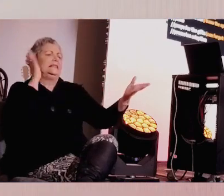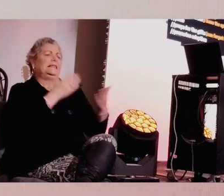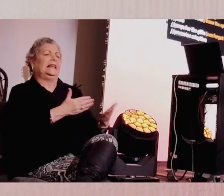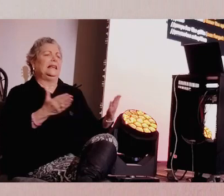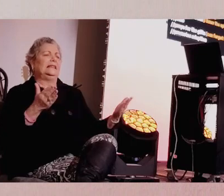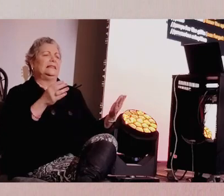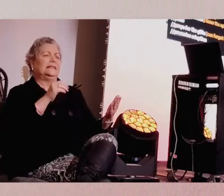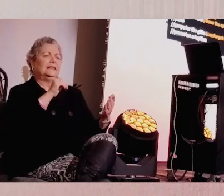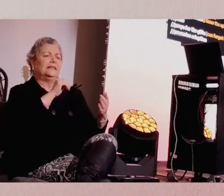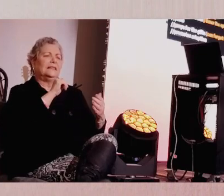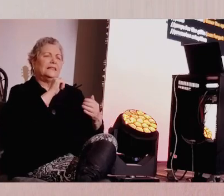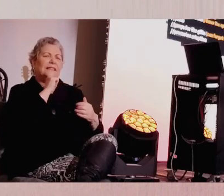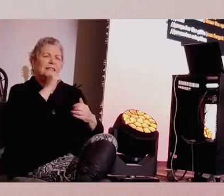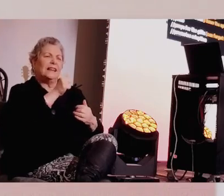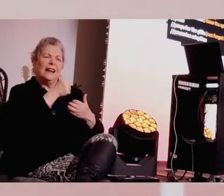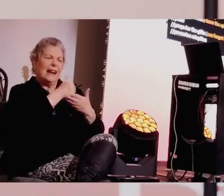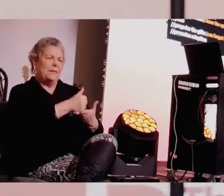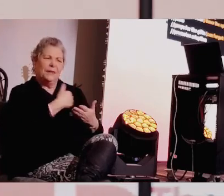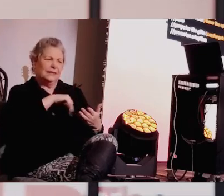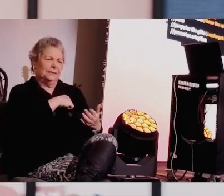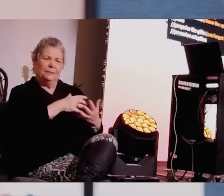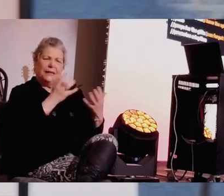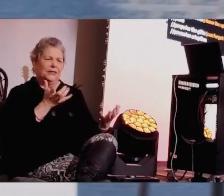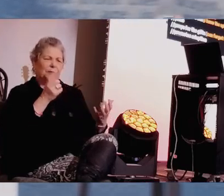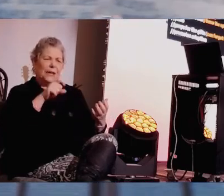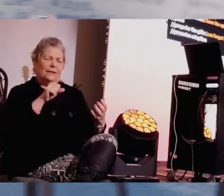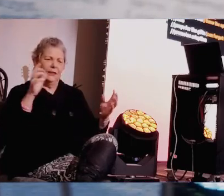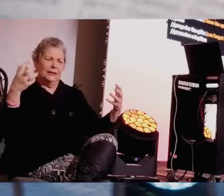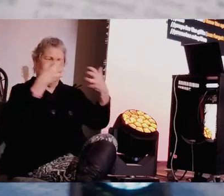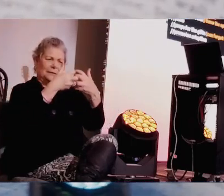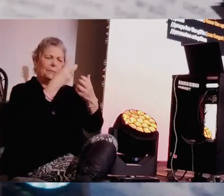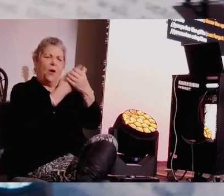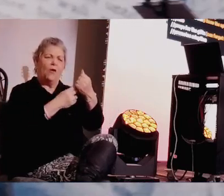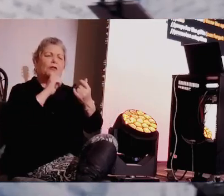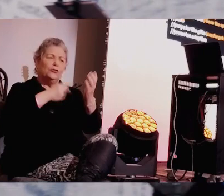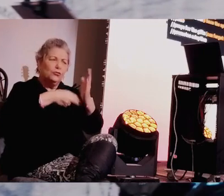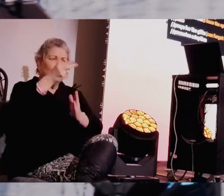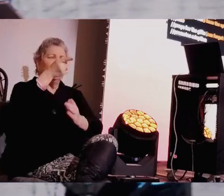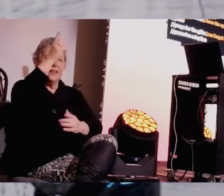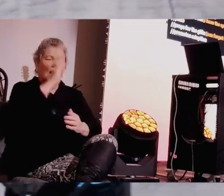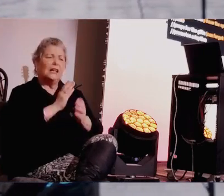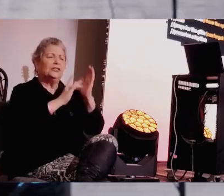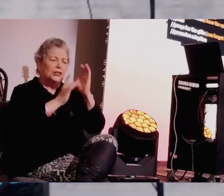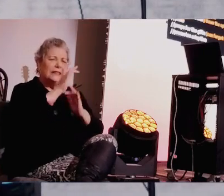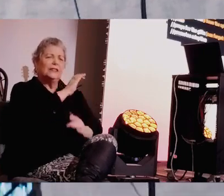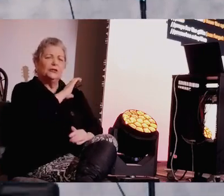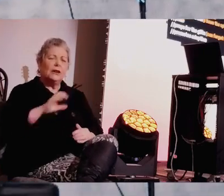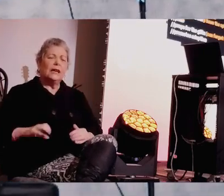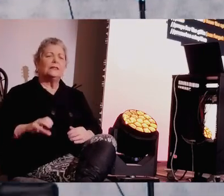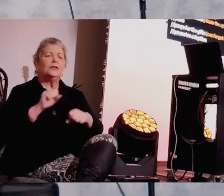going out into the ethos that's not helping you very much. You see, the truth of God, which is Jesus Christ, the Word became